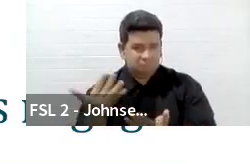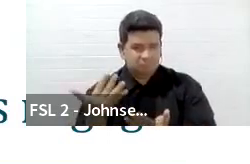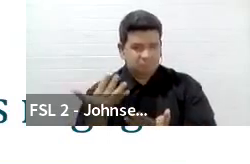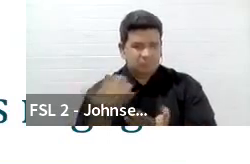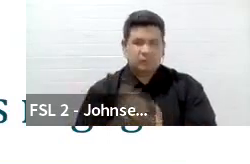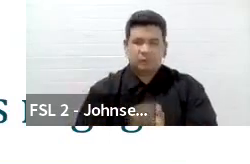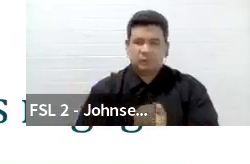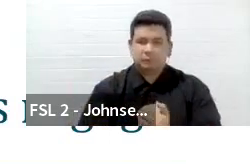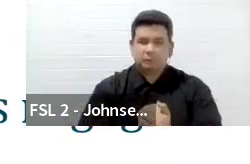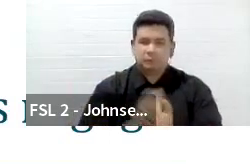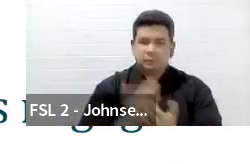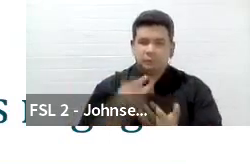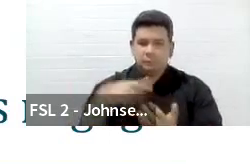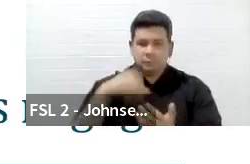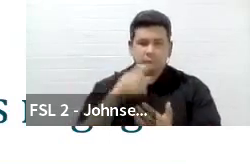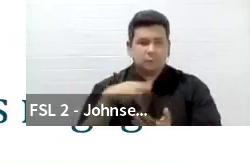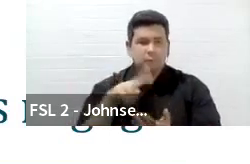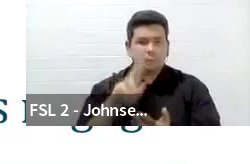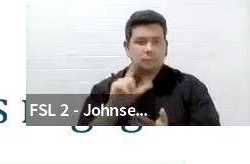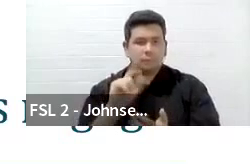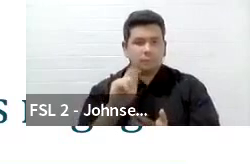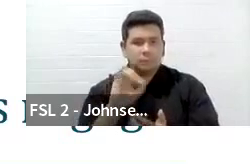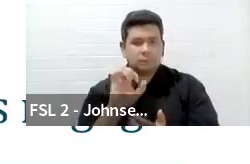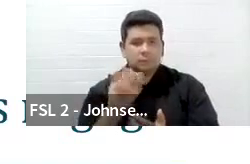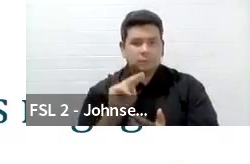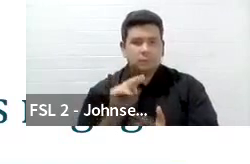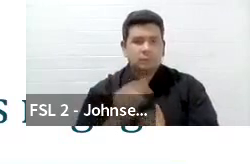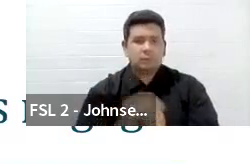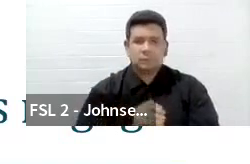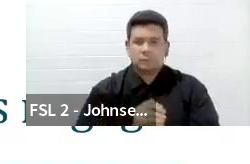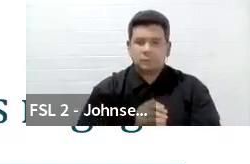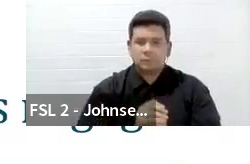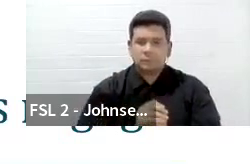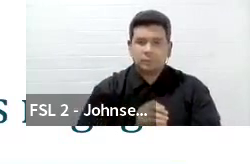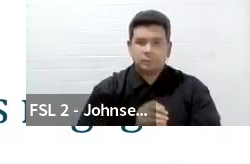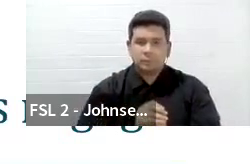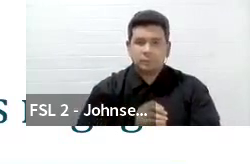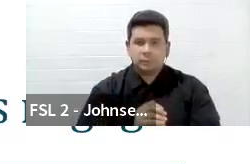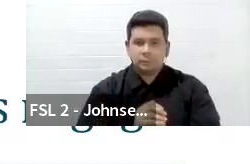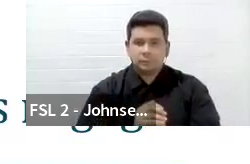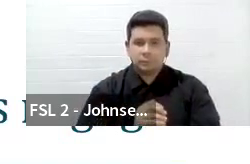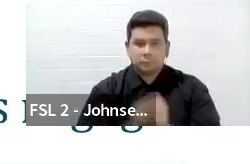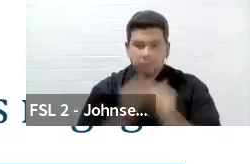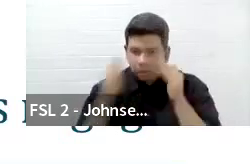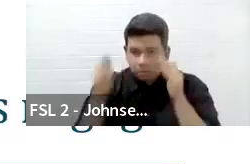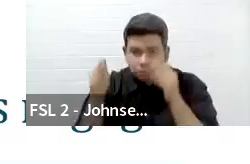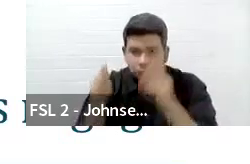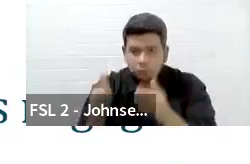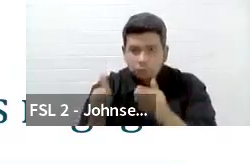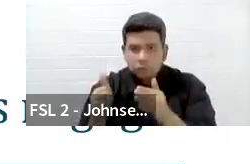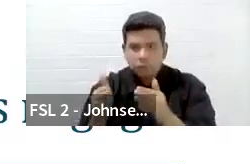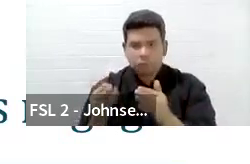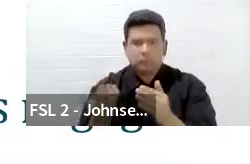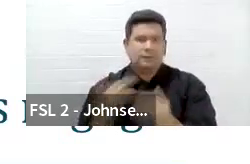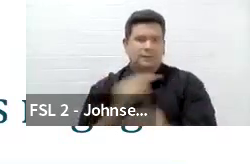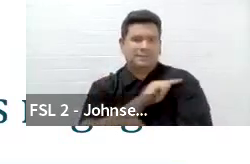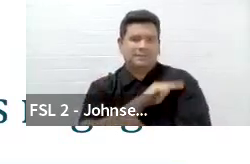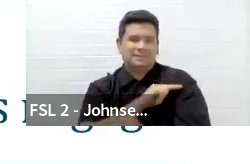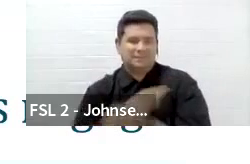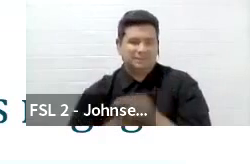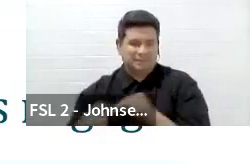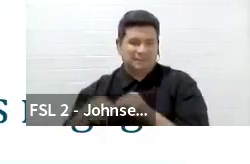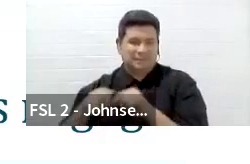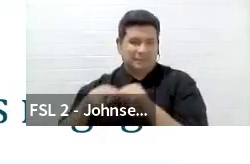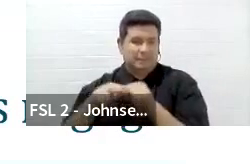we don't really look at the effect of net migration, but focus on natural increase. So for my presentation